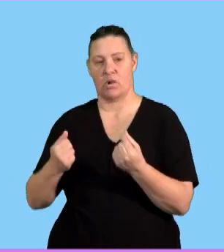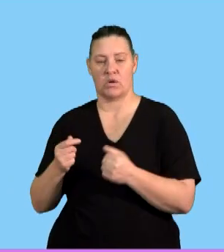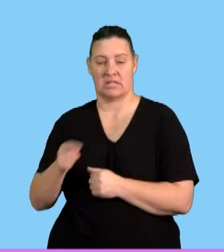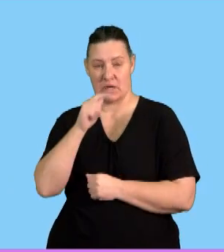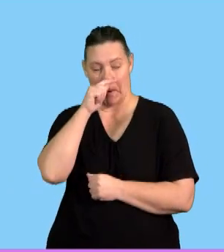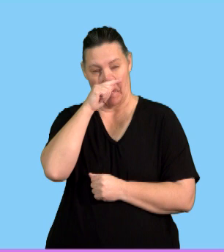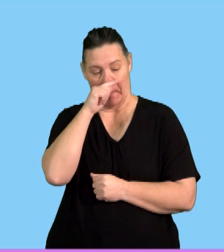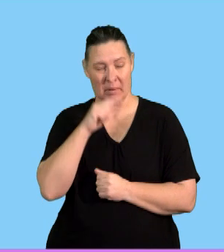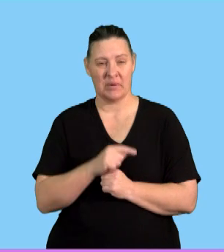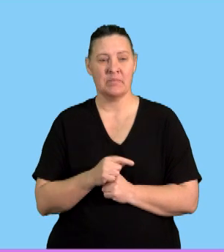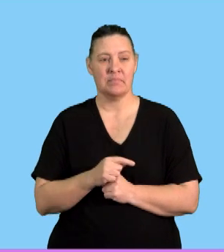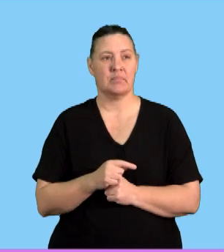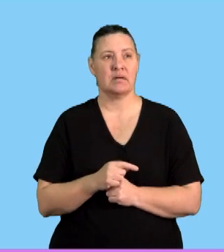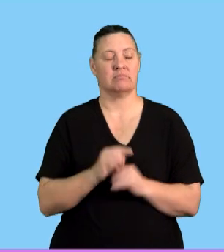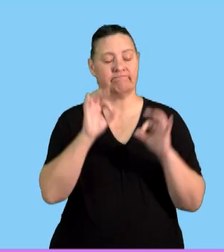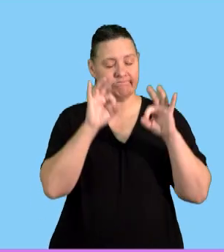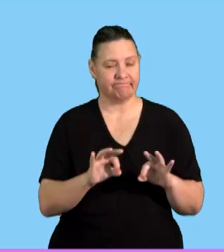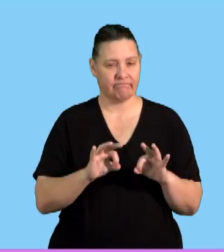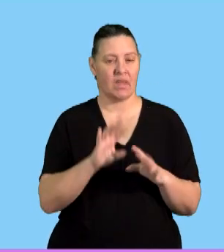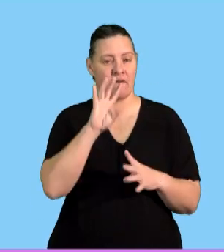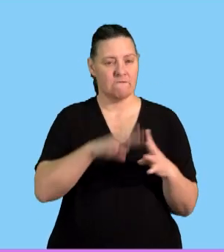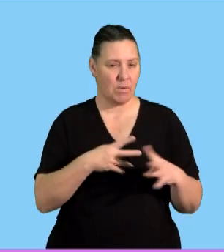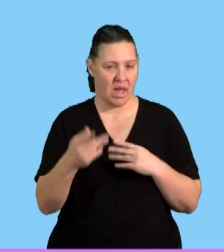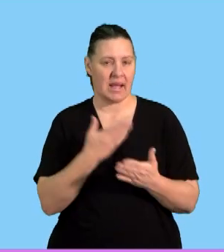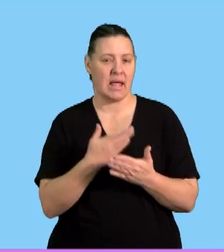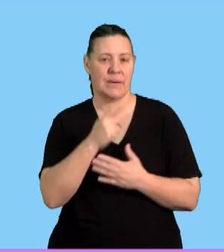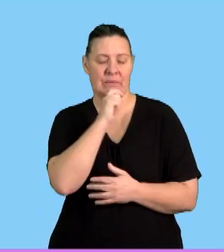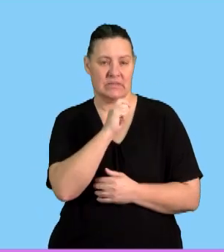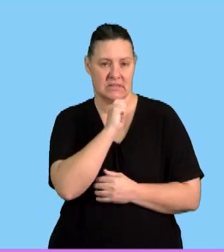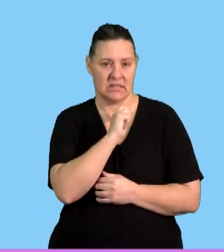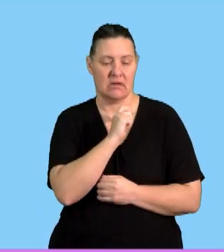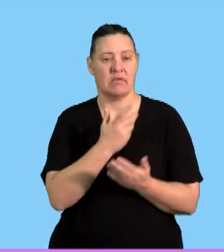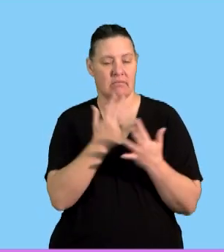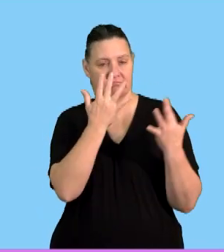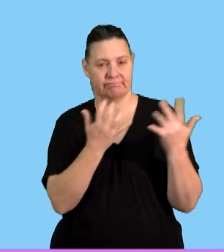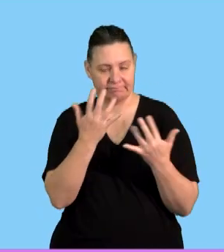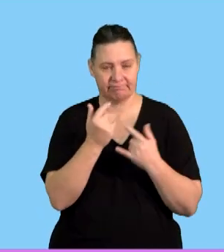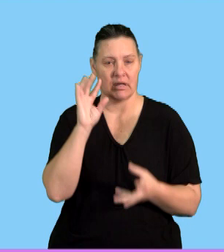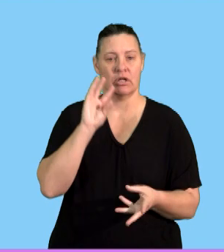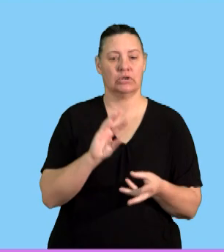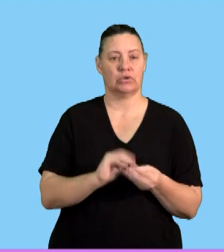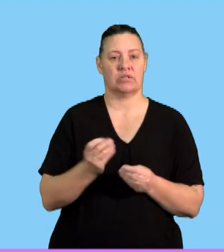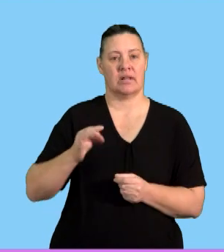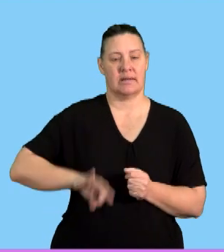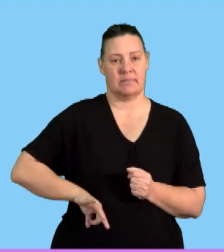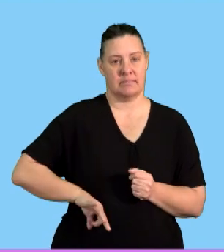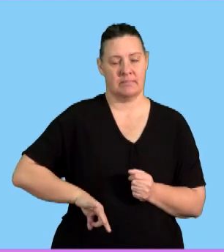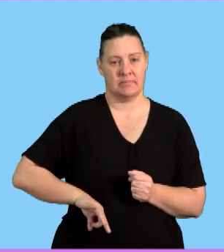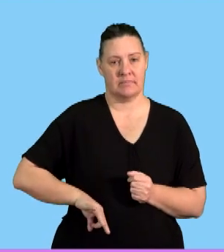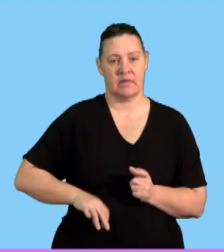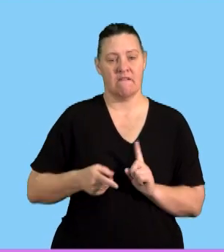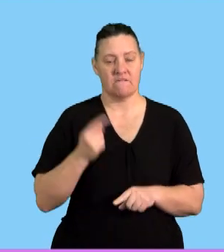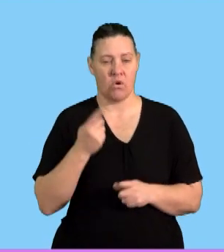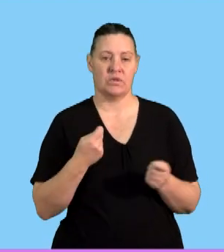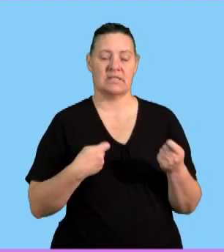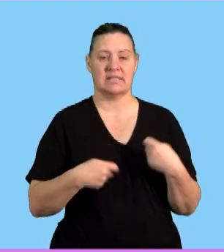cost. Now, determine a formula that he can use to calculate the total income for